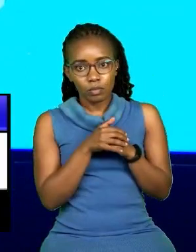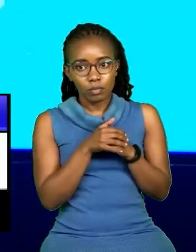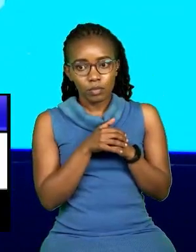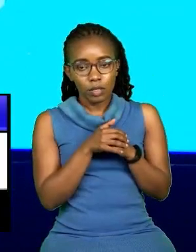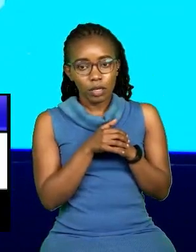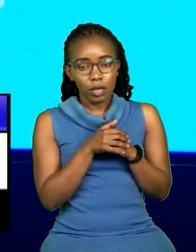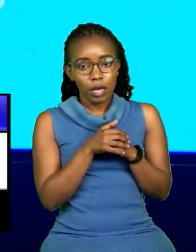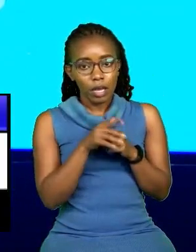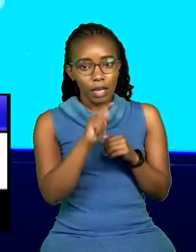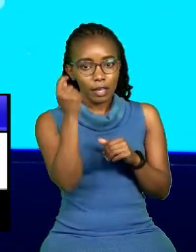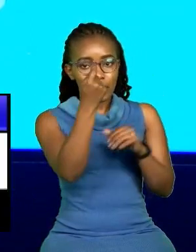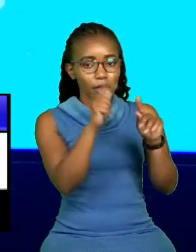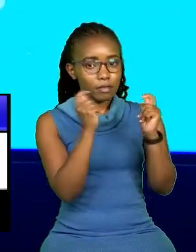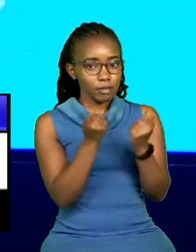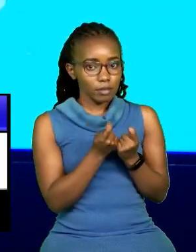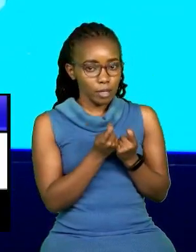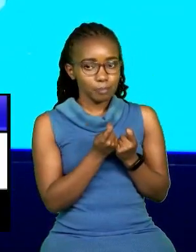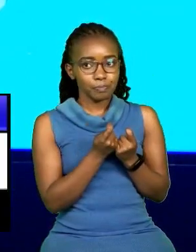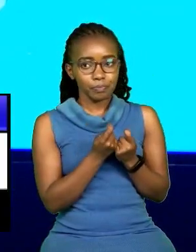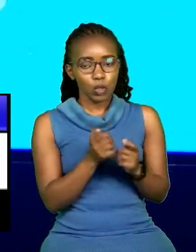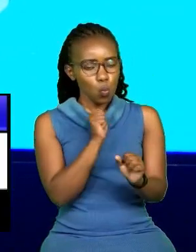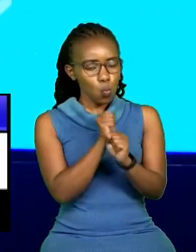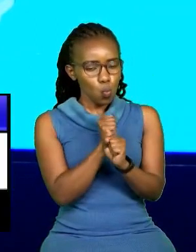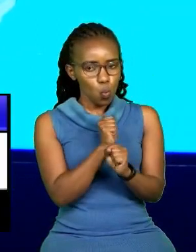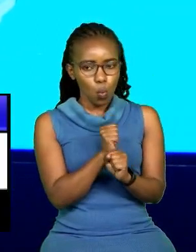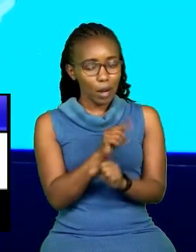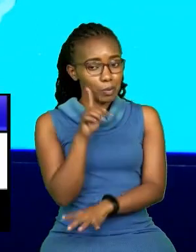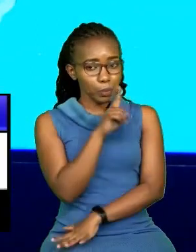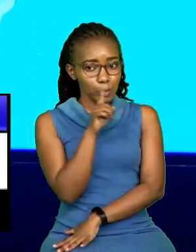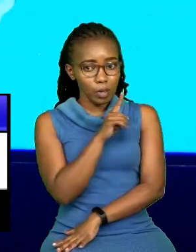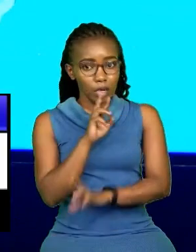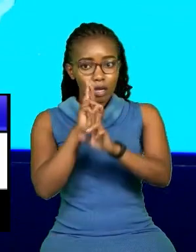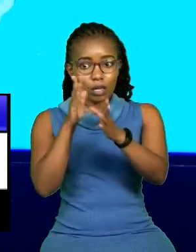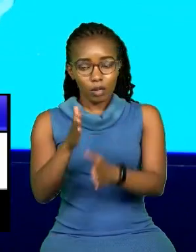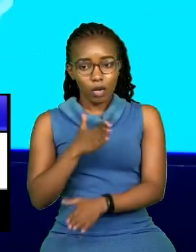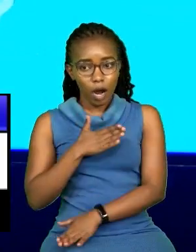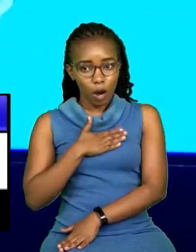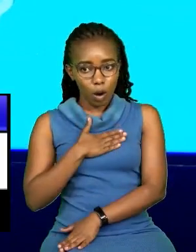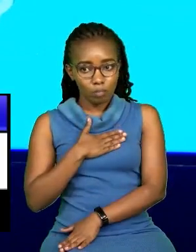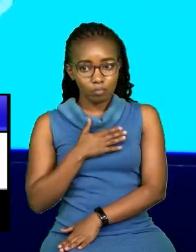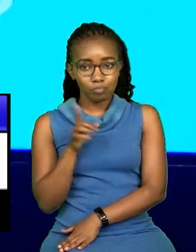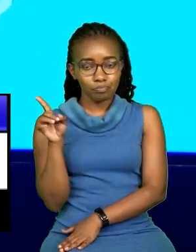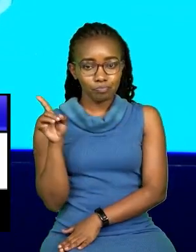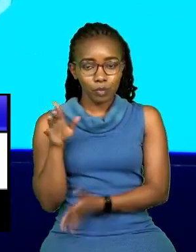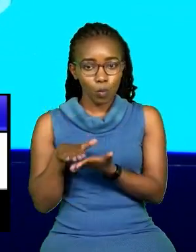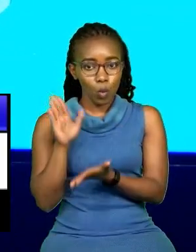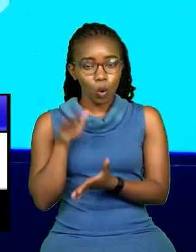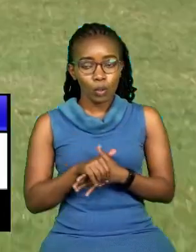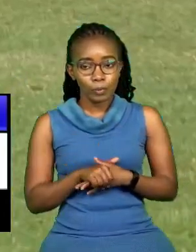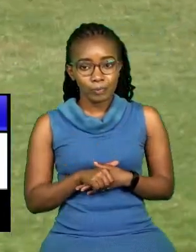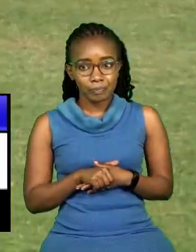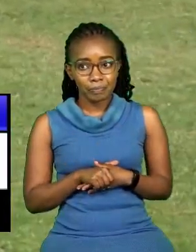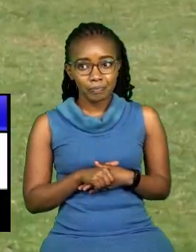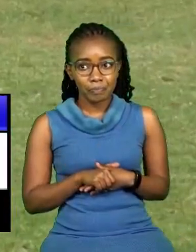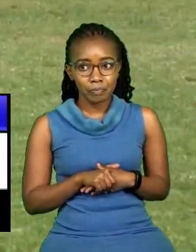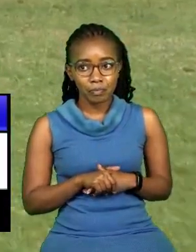Engin also went on with a huge task. Of course, our reporter Mohamed Omar has more.